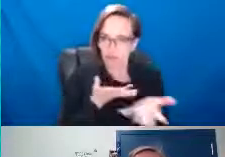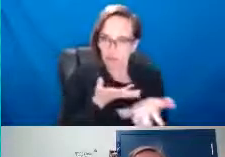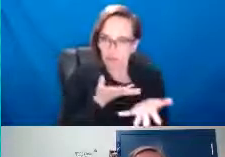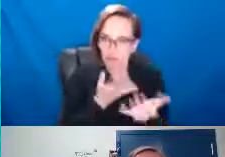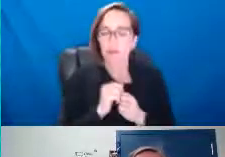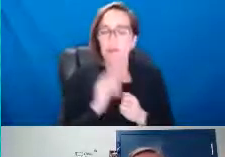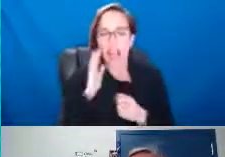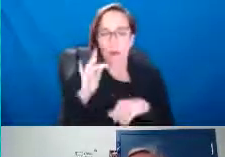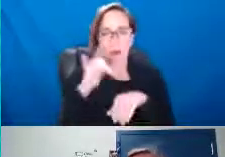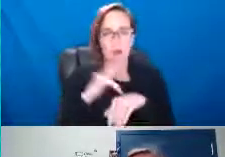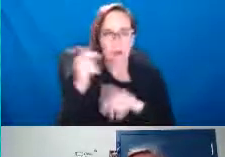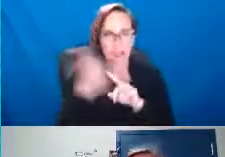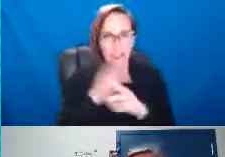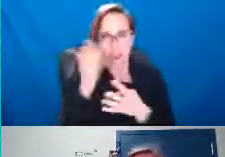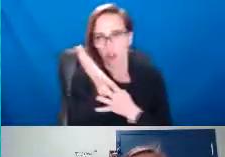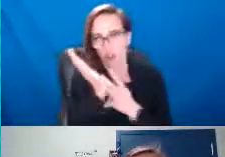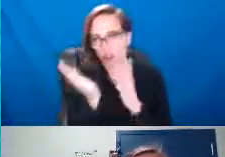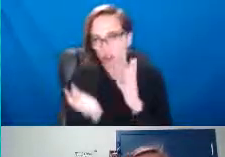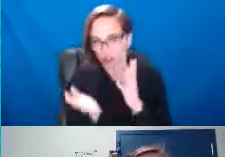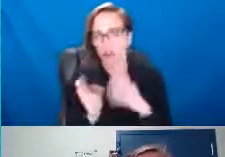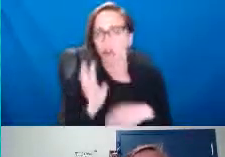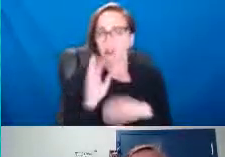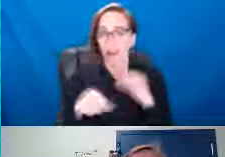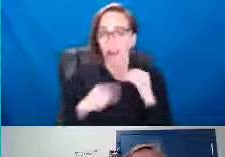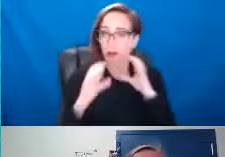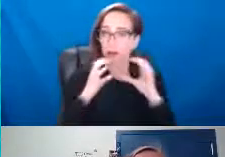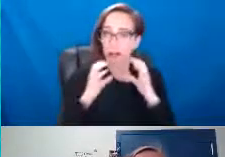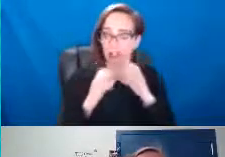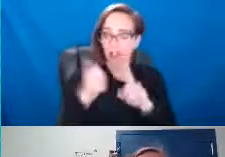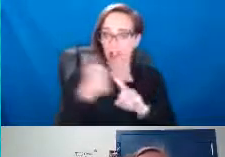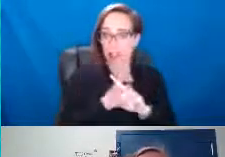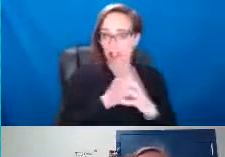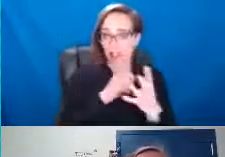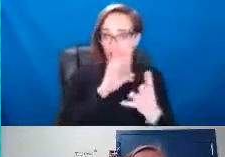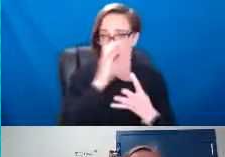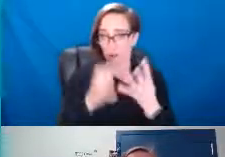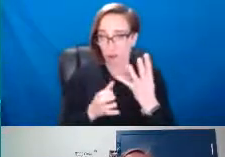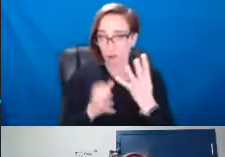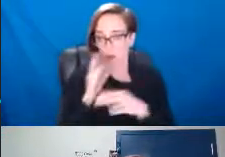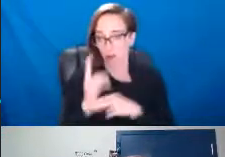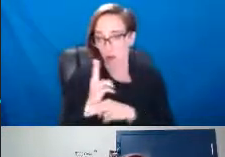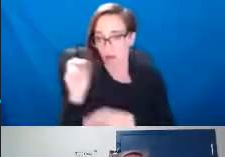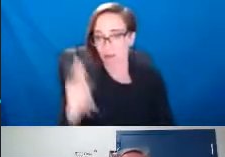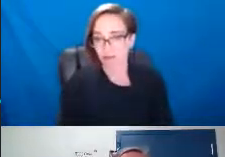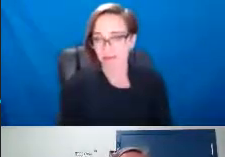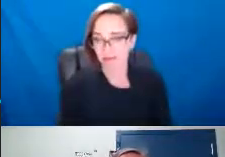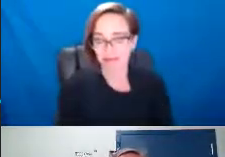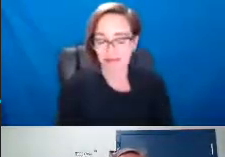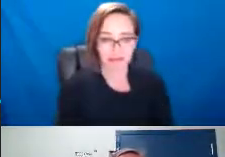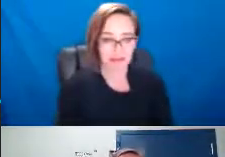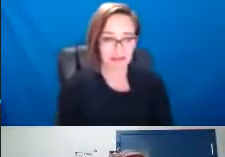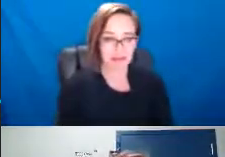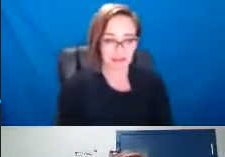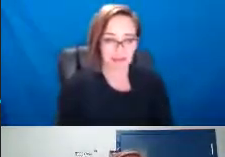about the type of communication that each group would possibly use. So we're starting